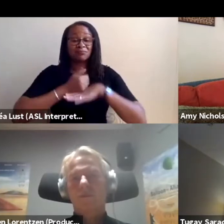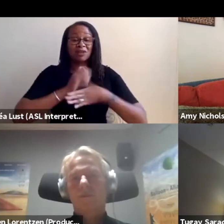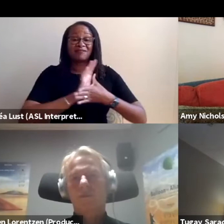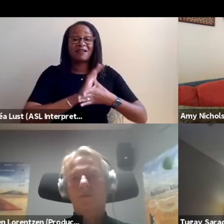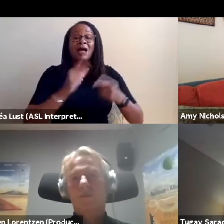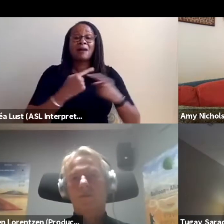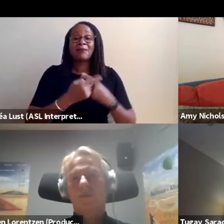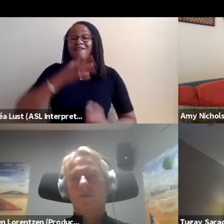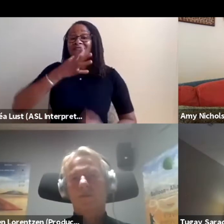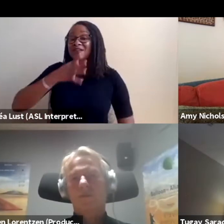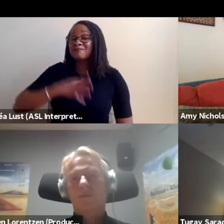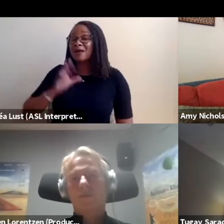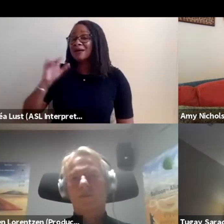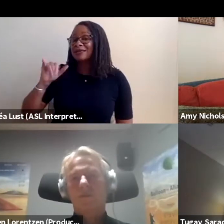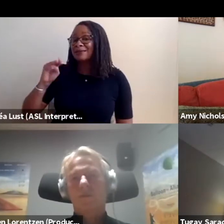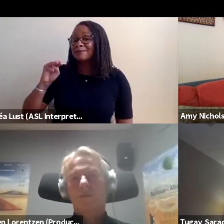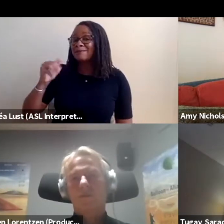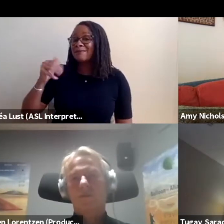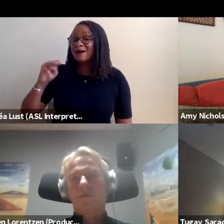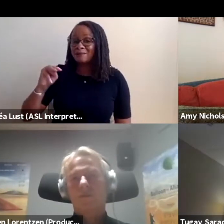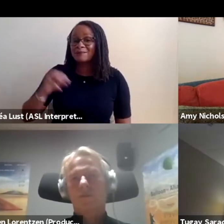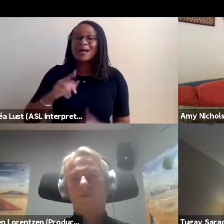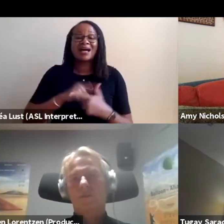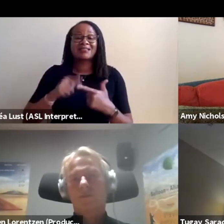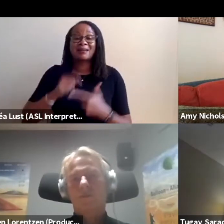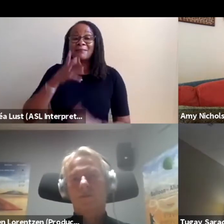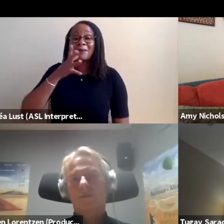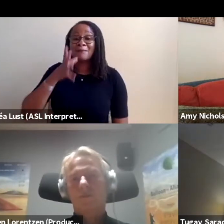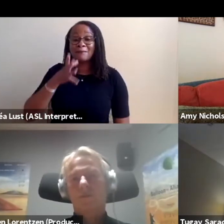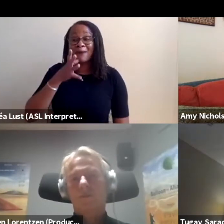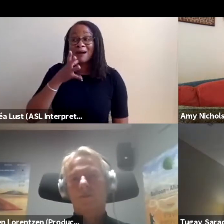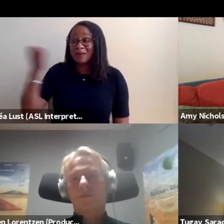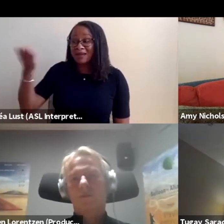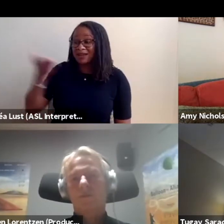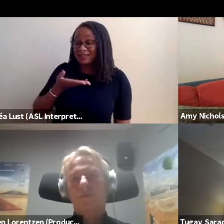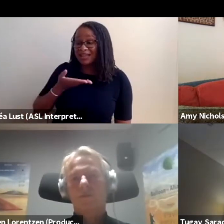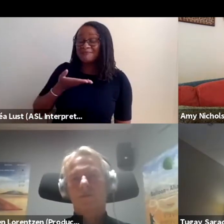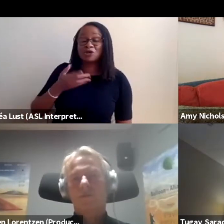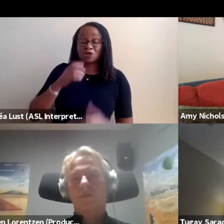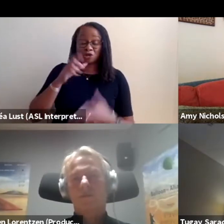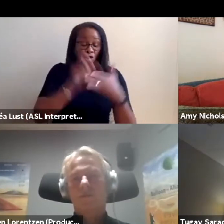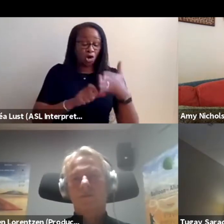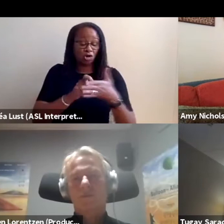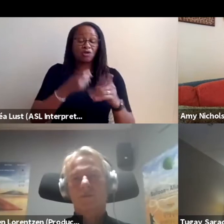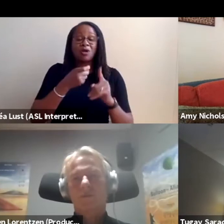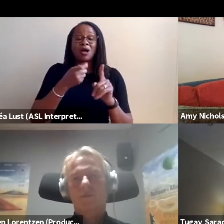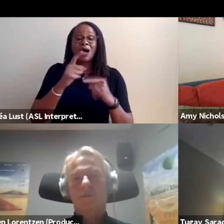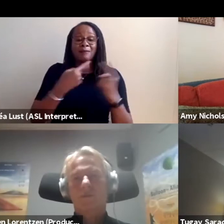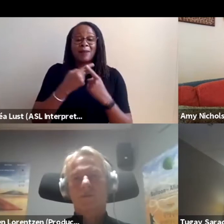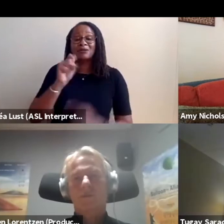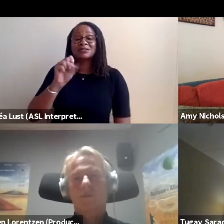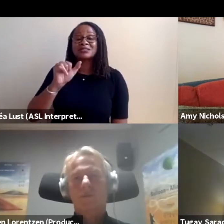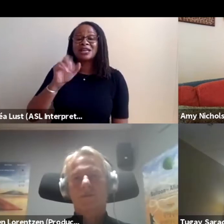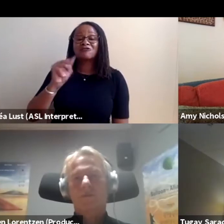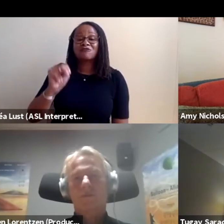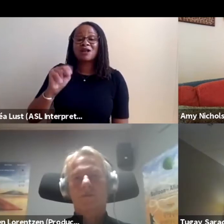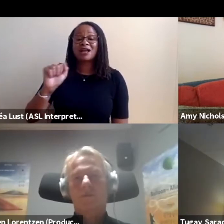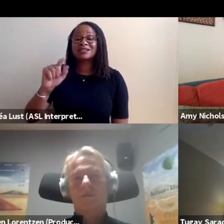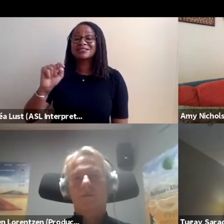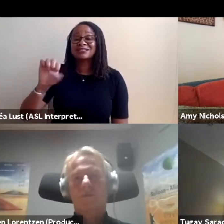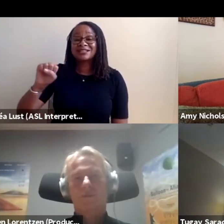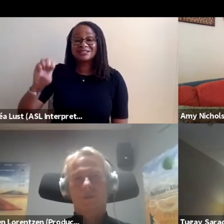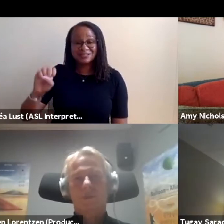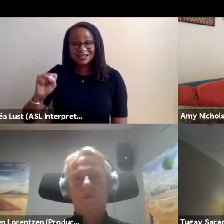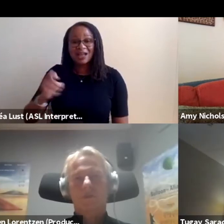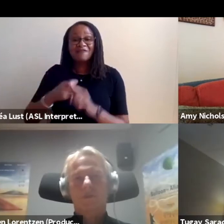imams. And then my mother gave me an article about Seyran Ateş from New York Times. And I felt like Seyran really